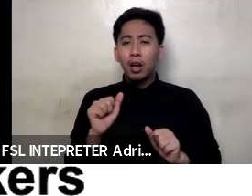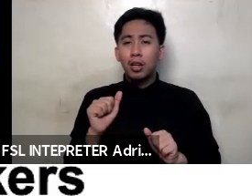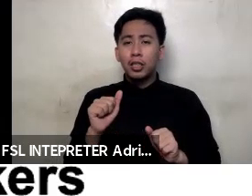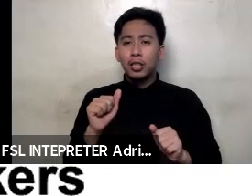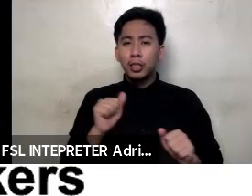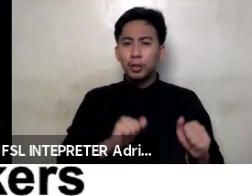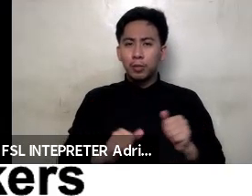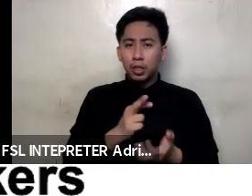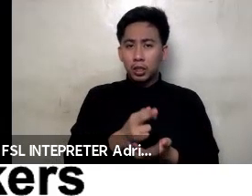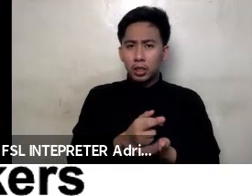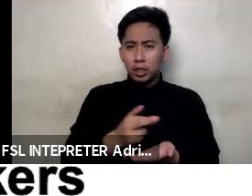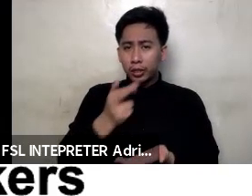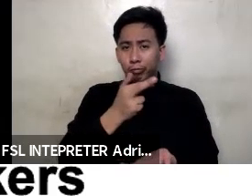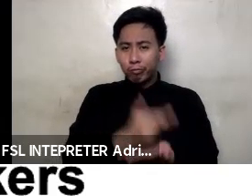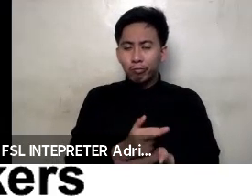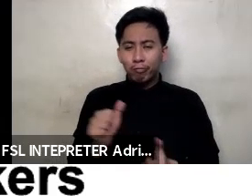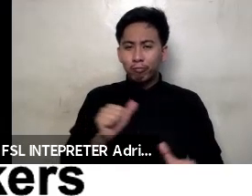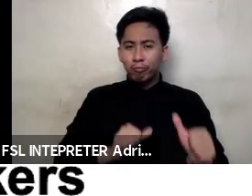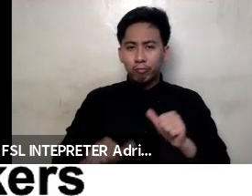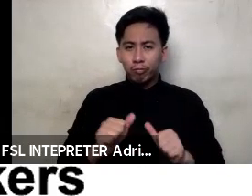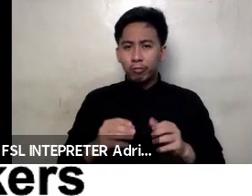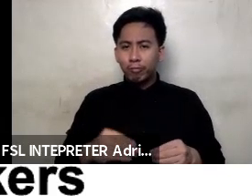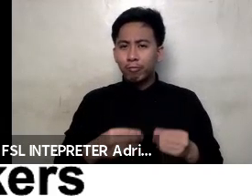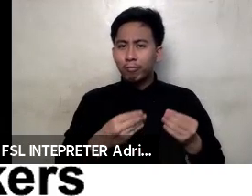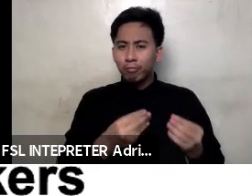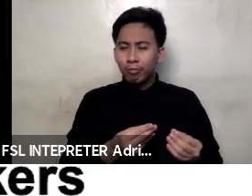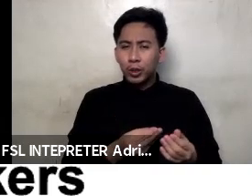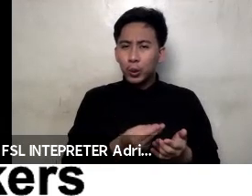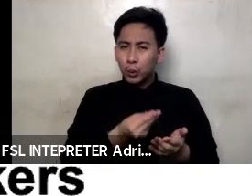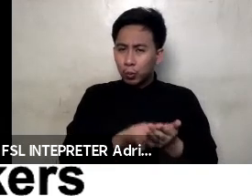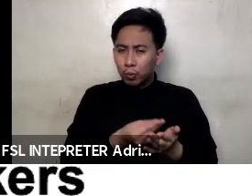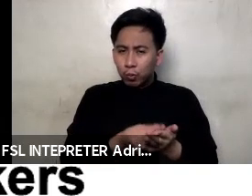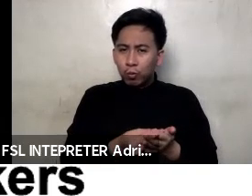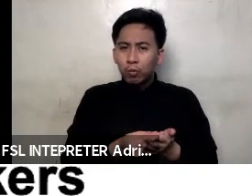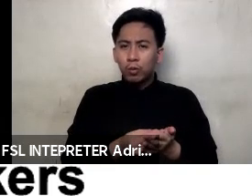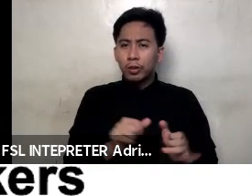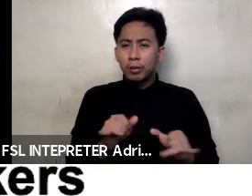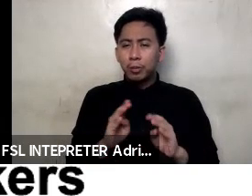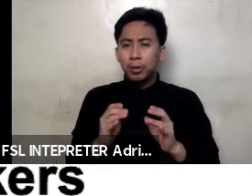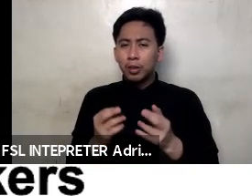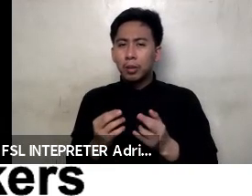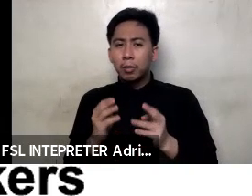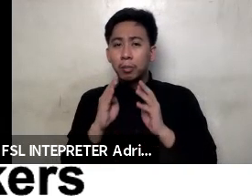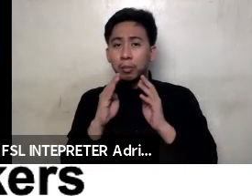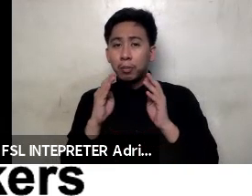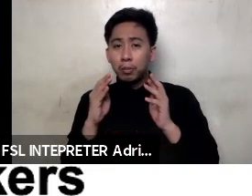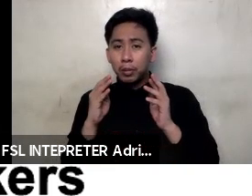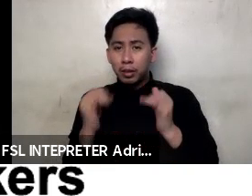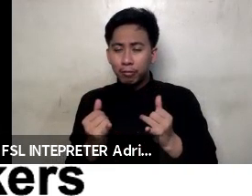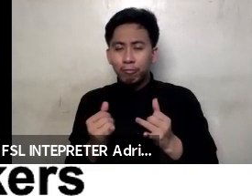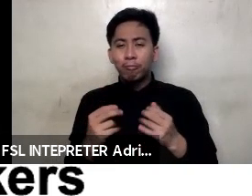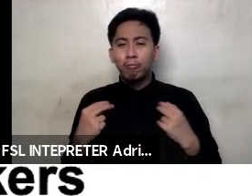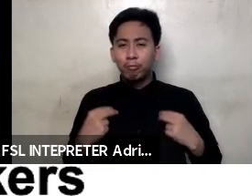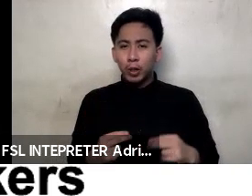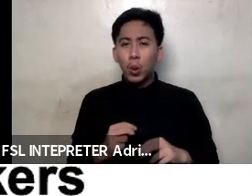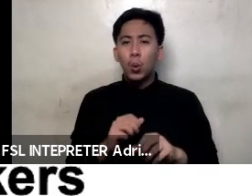The provision of incentives, the barangay health workers are also being coached and mentored by